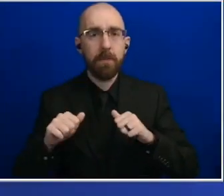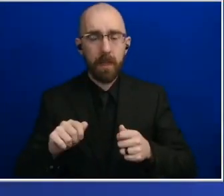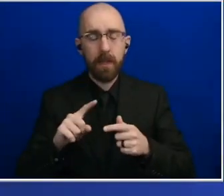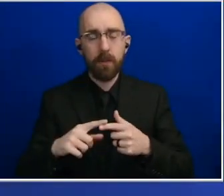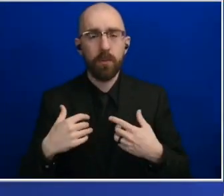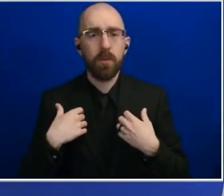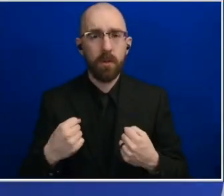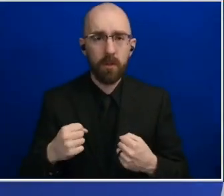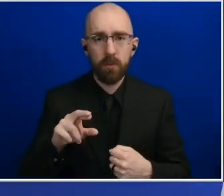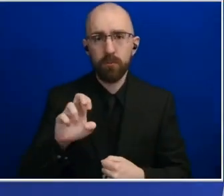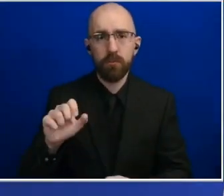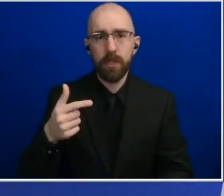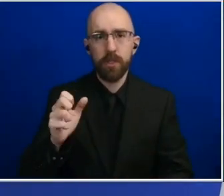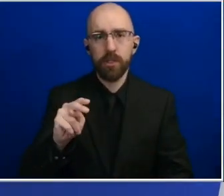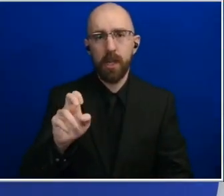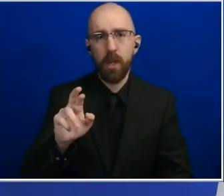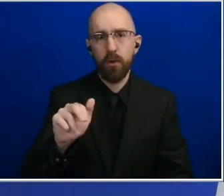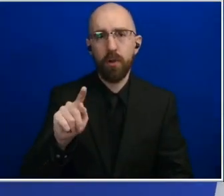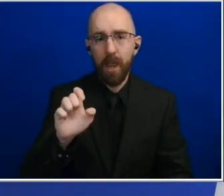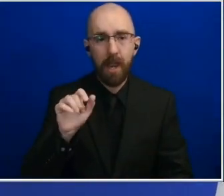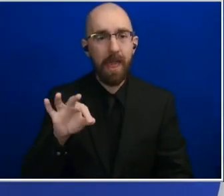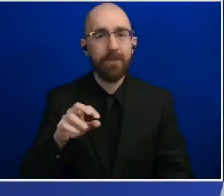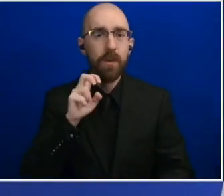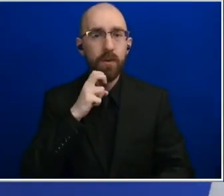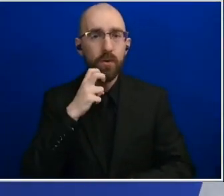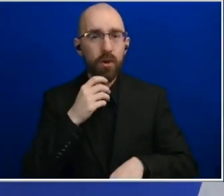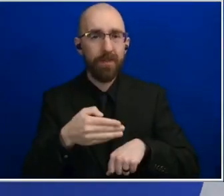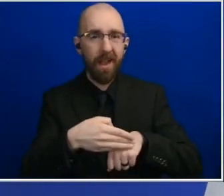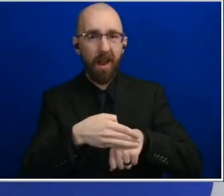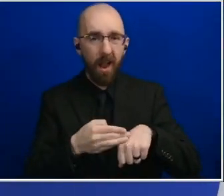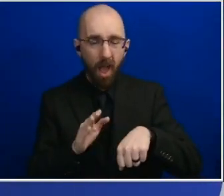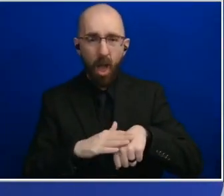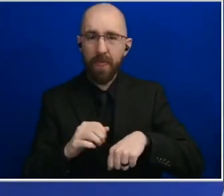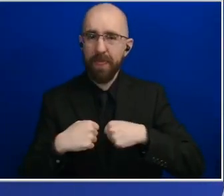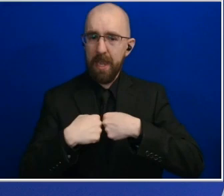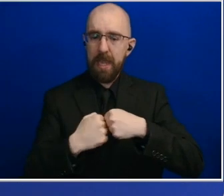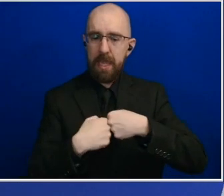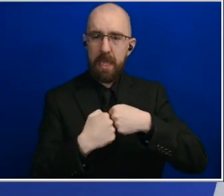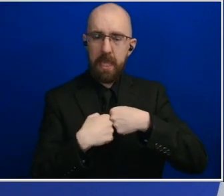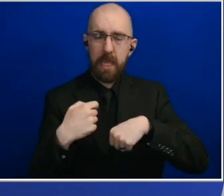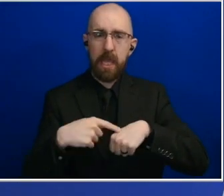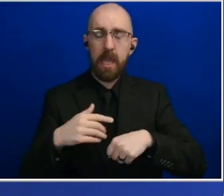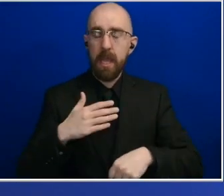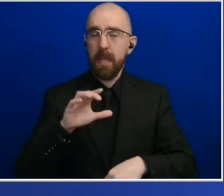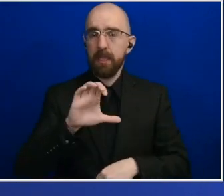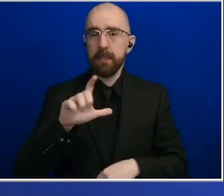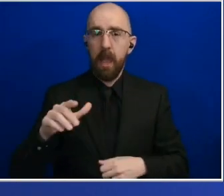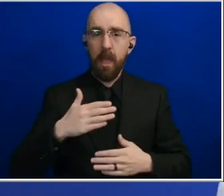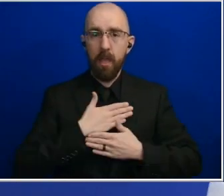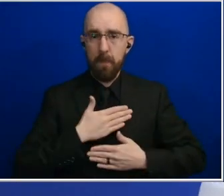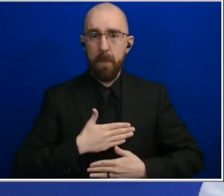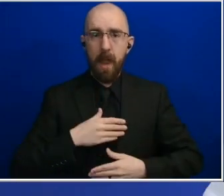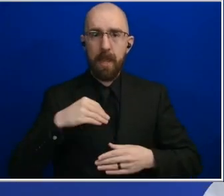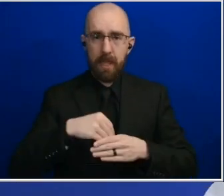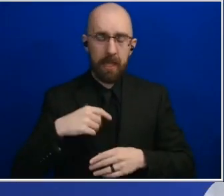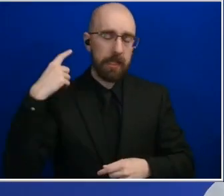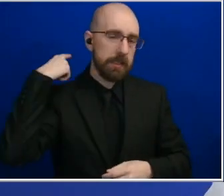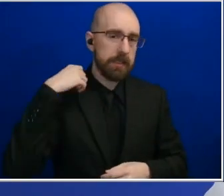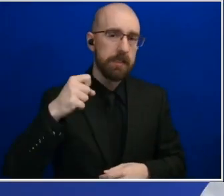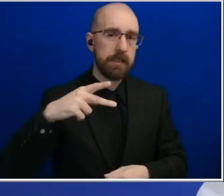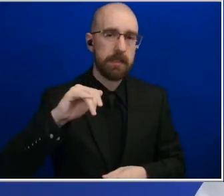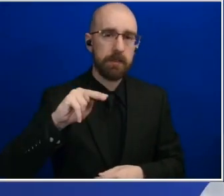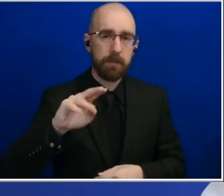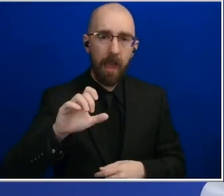a laceration of a nerve at the knee, the cell body resides in the spinal cord and it starts to try to grow back